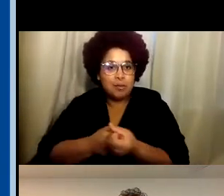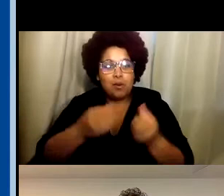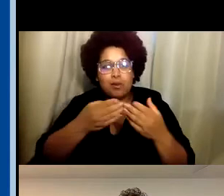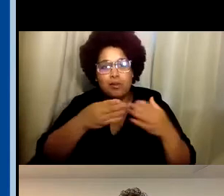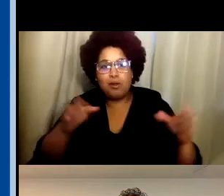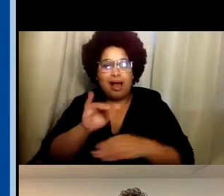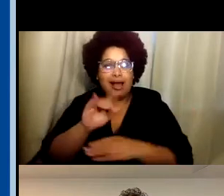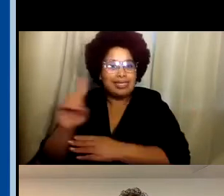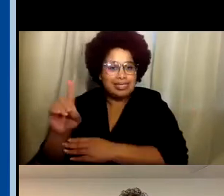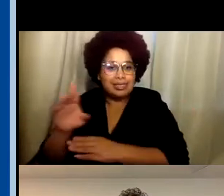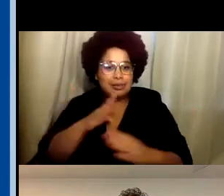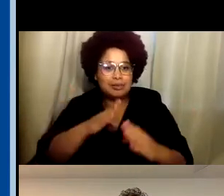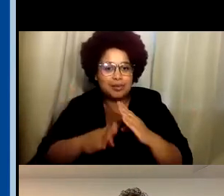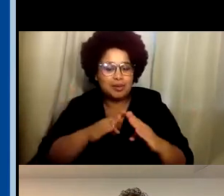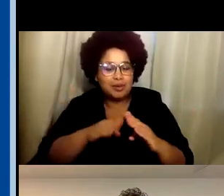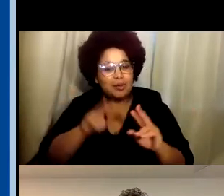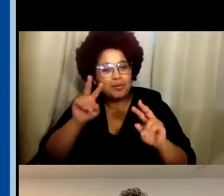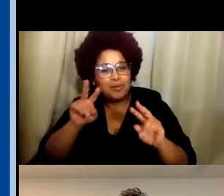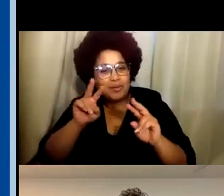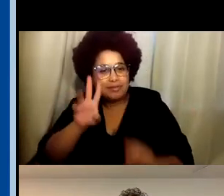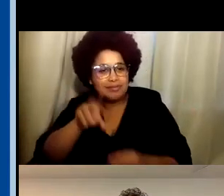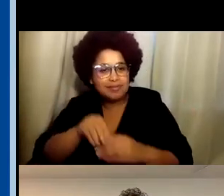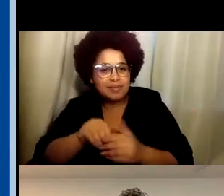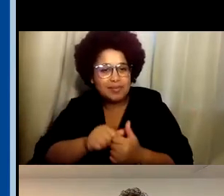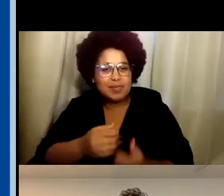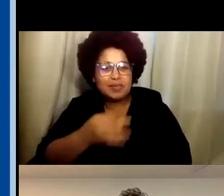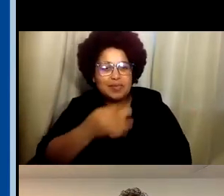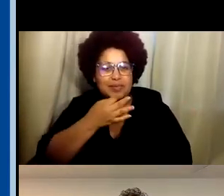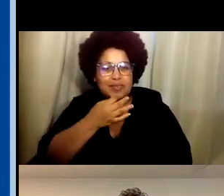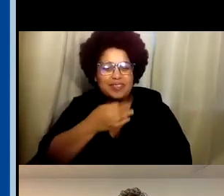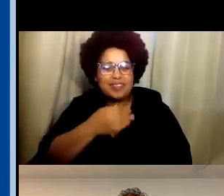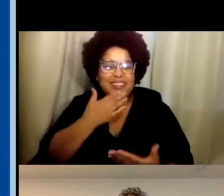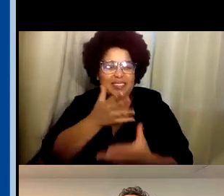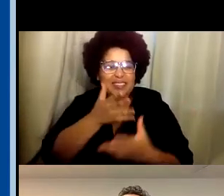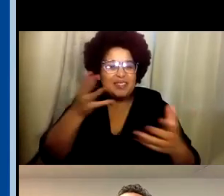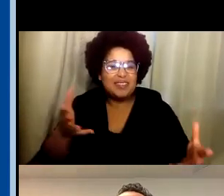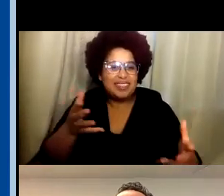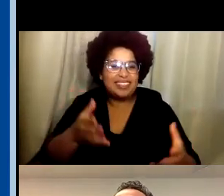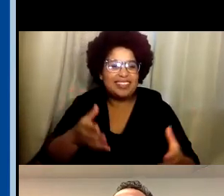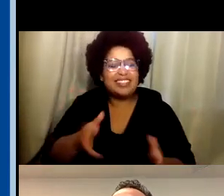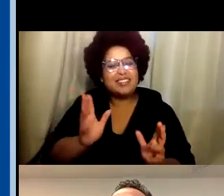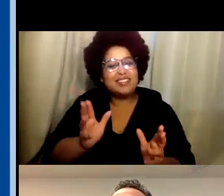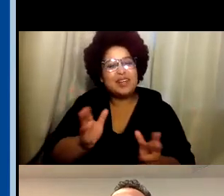IDD community and look forward to engaging with you soon. Thank you all so much, and we will talk to you soon.